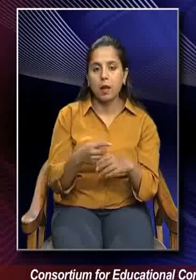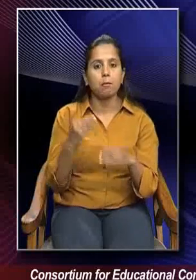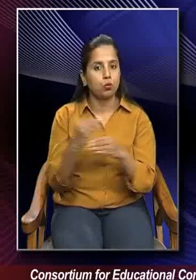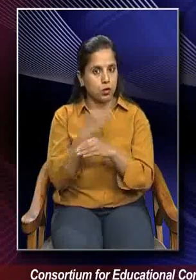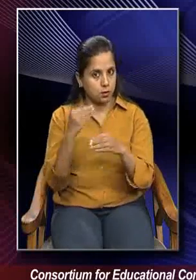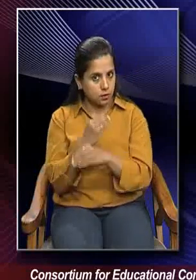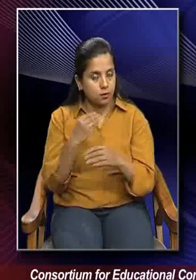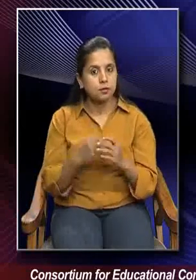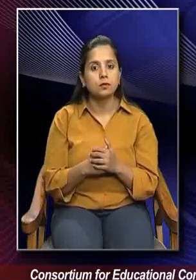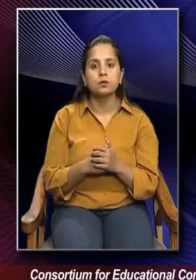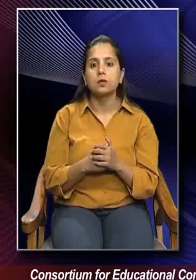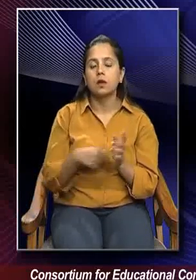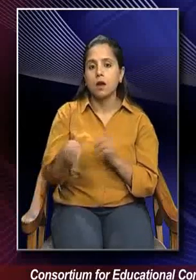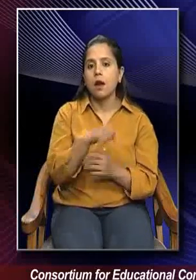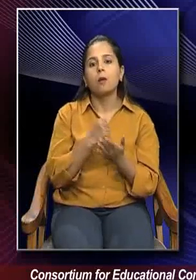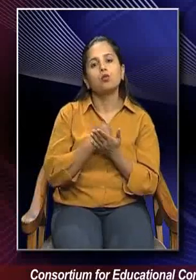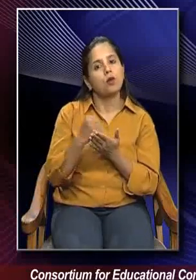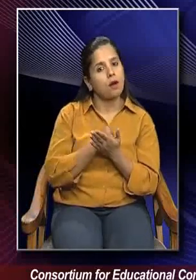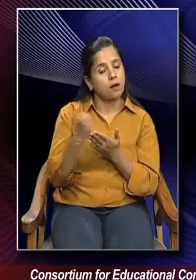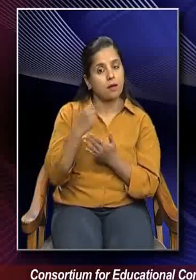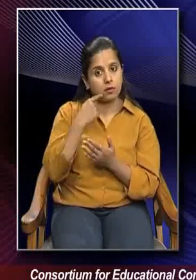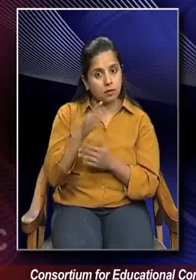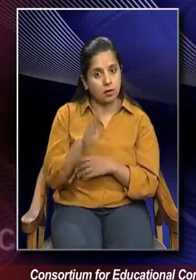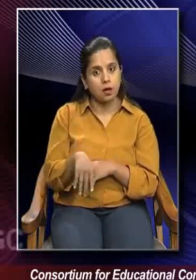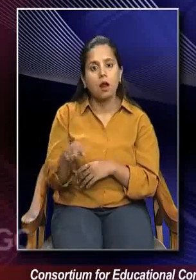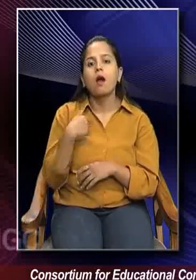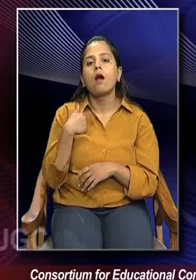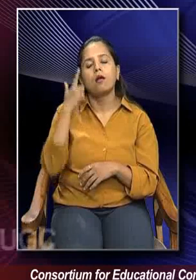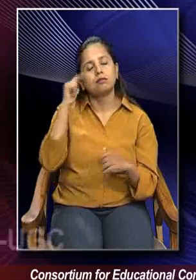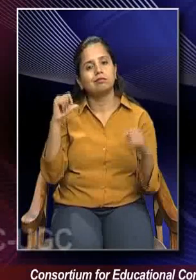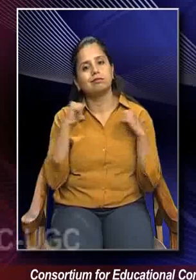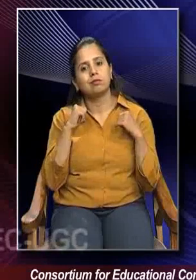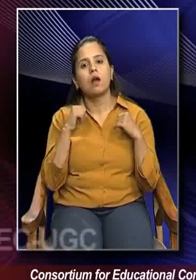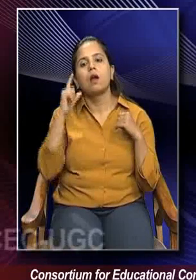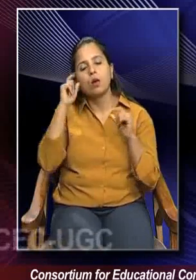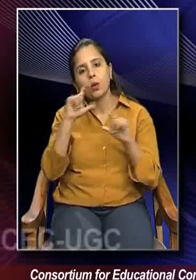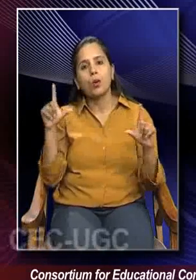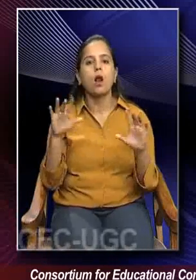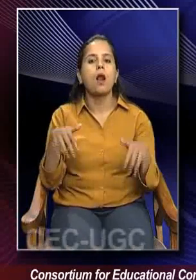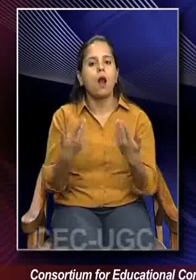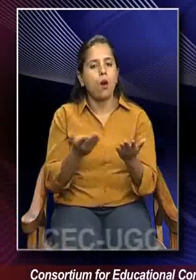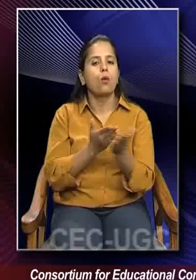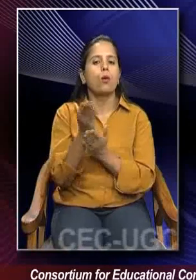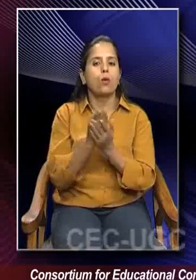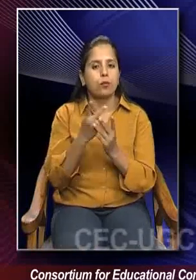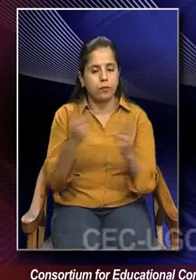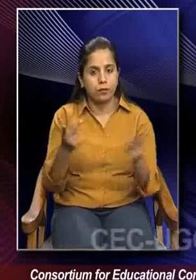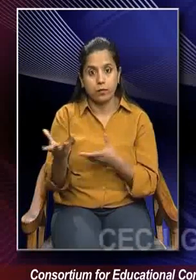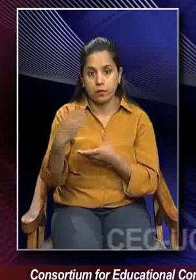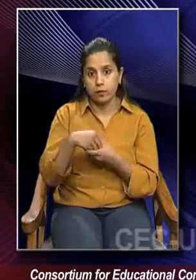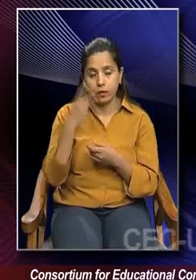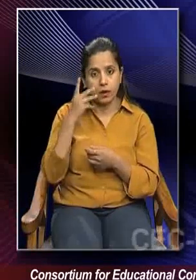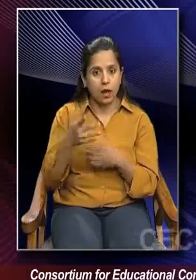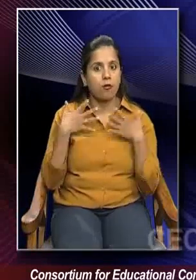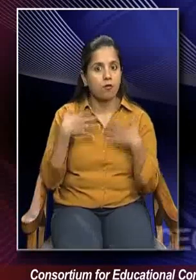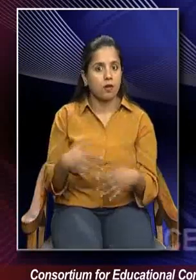peers, and practicing relaxation techniques. Engaging in the